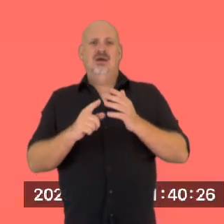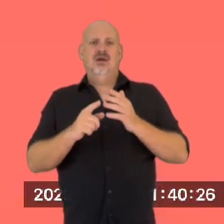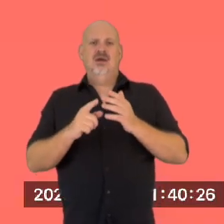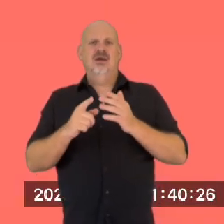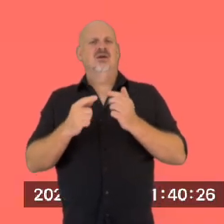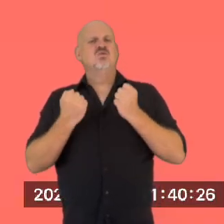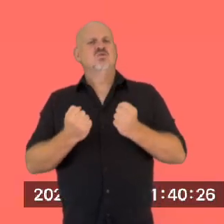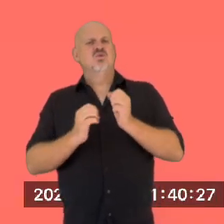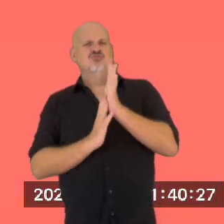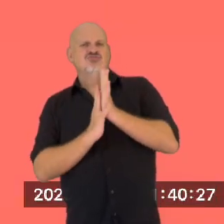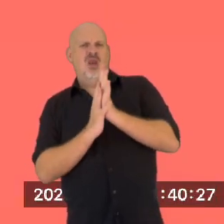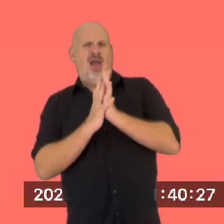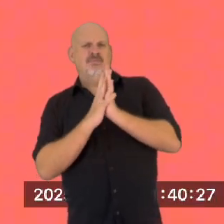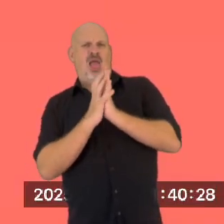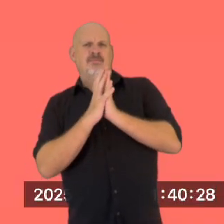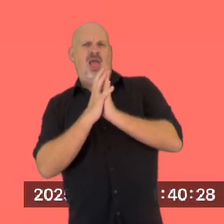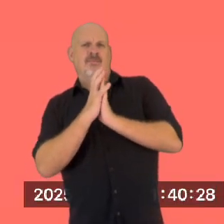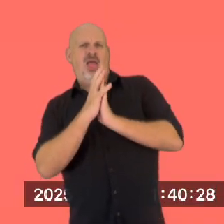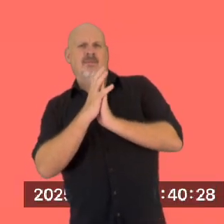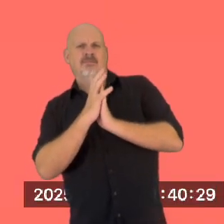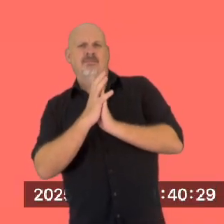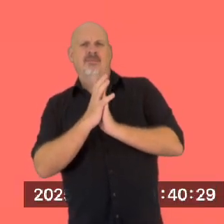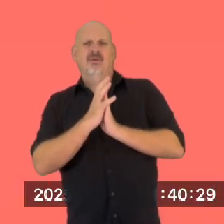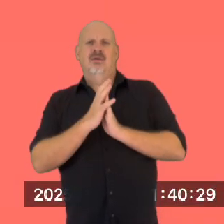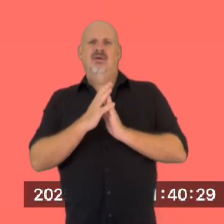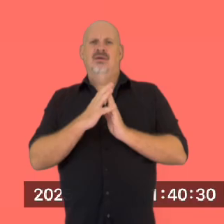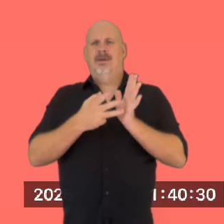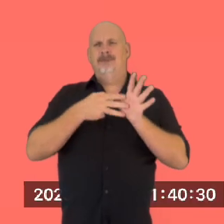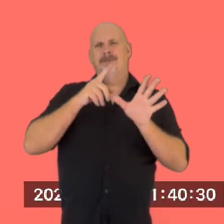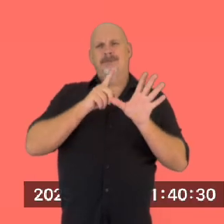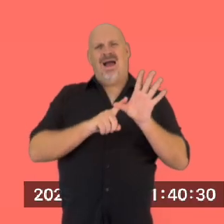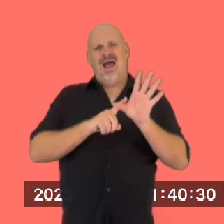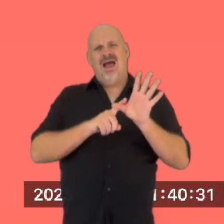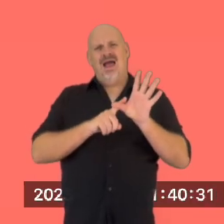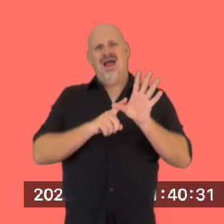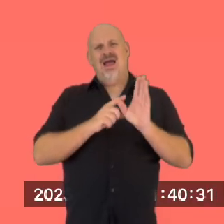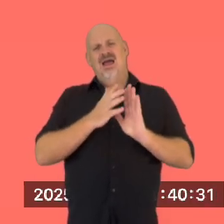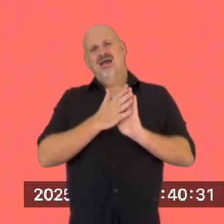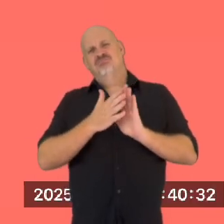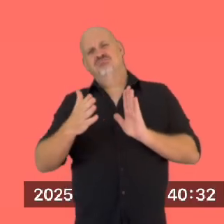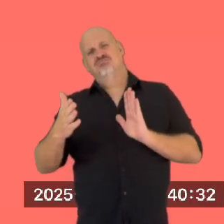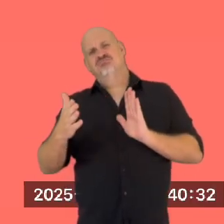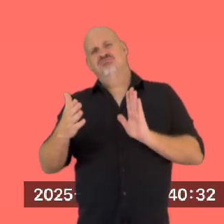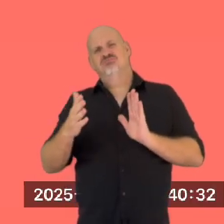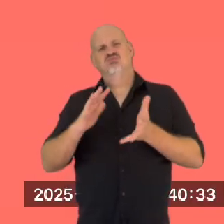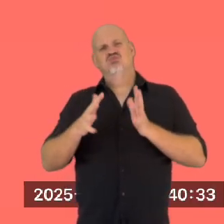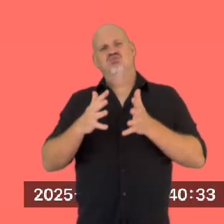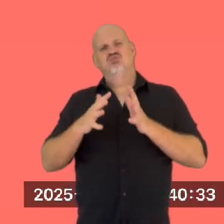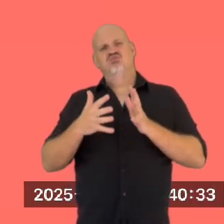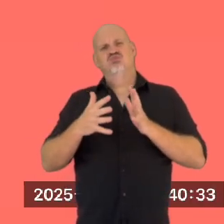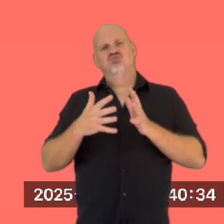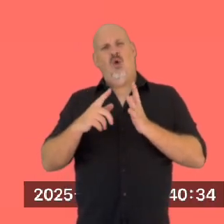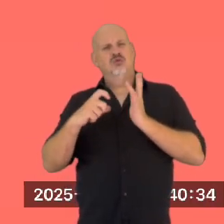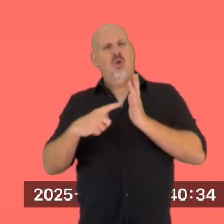they're very much kind of hardy climbing roses, which flower pretty much from May